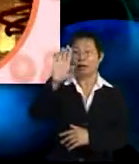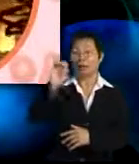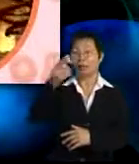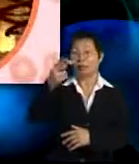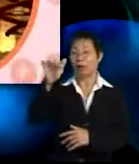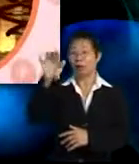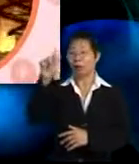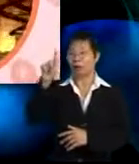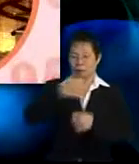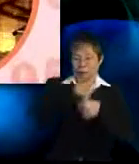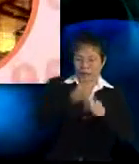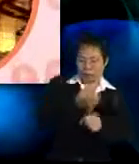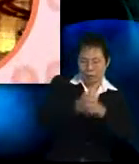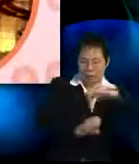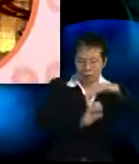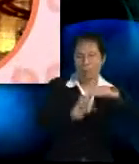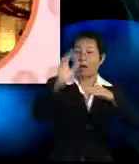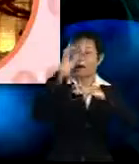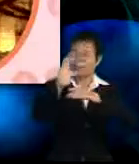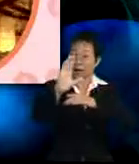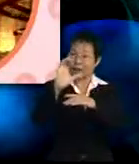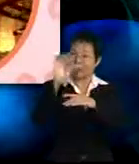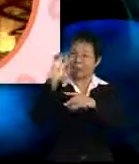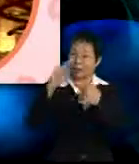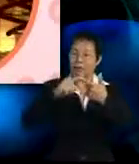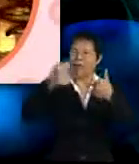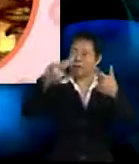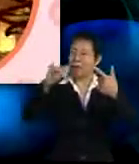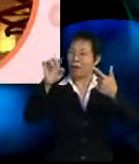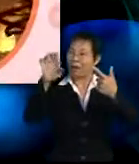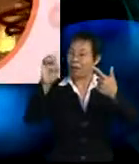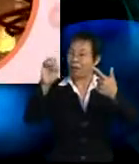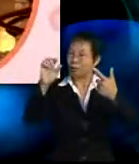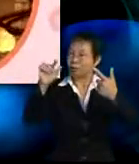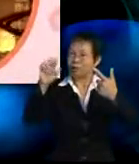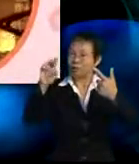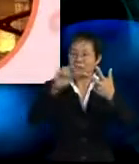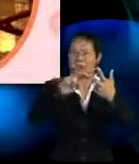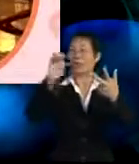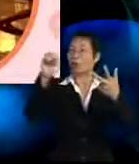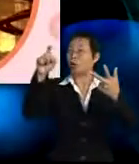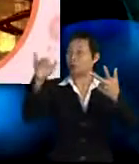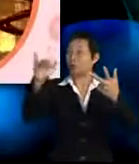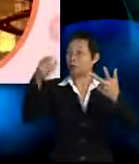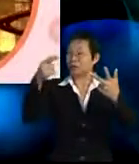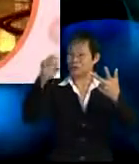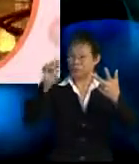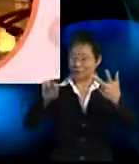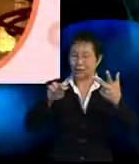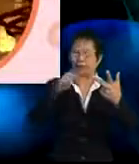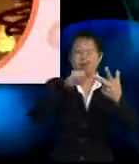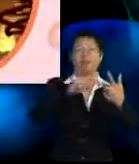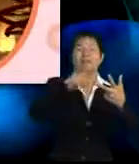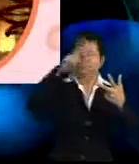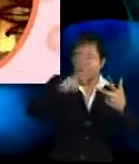Carbohydrates are made up of the elements carbon, hydrogen, and oxygen. Carbohydrates are needed as a